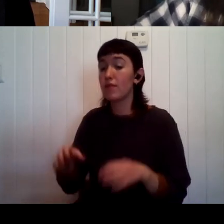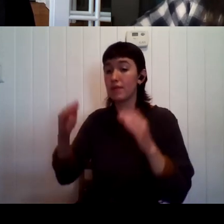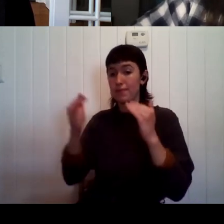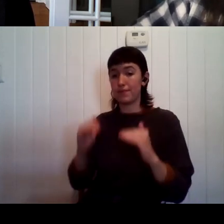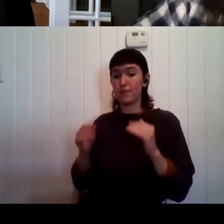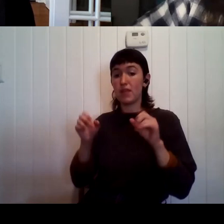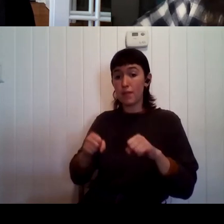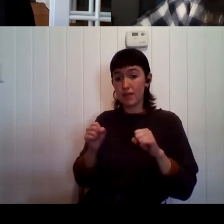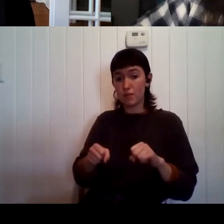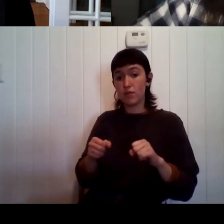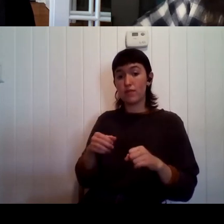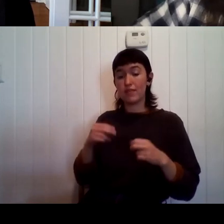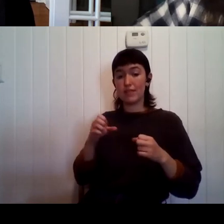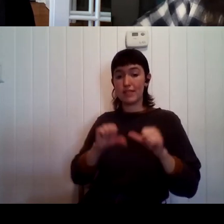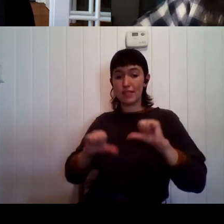extinct animals?